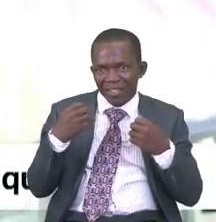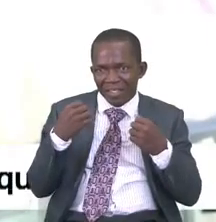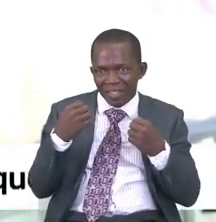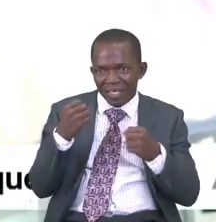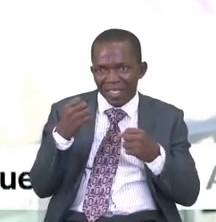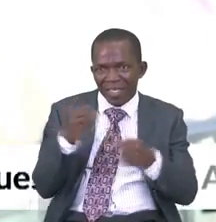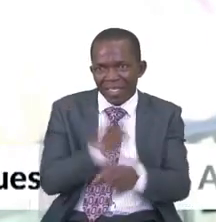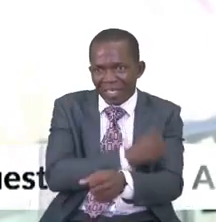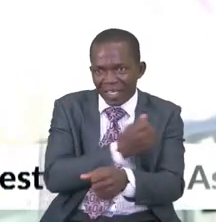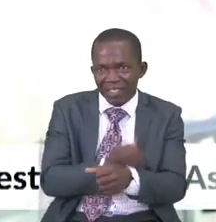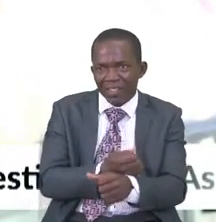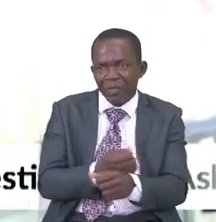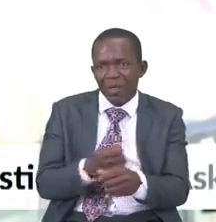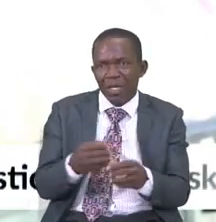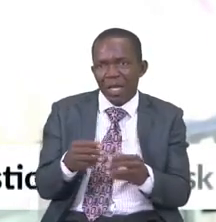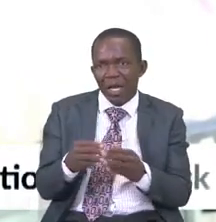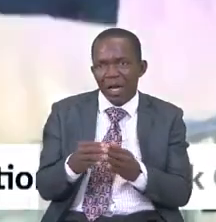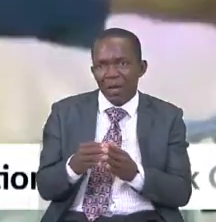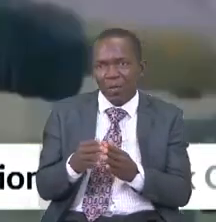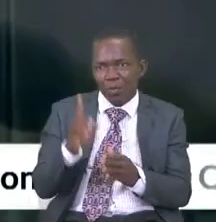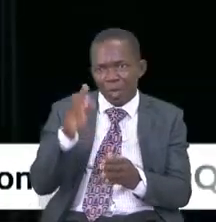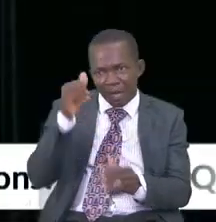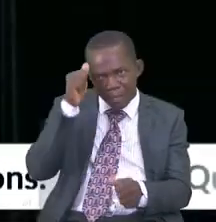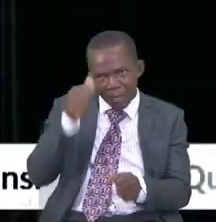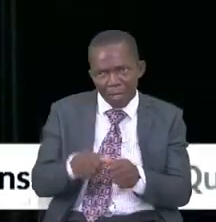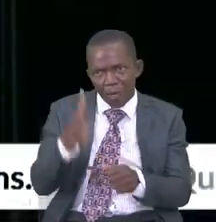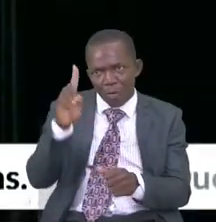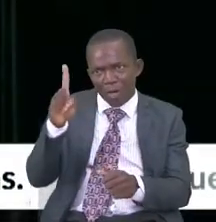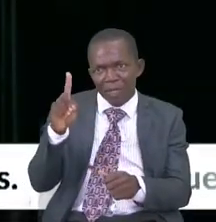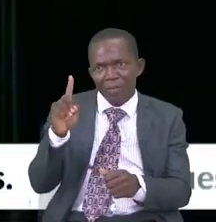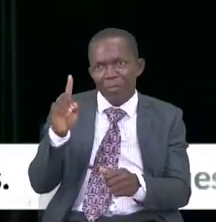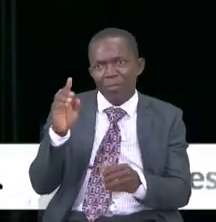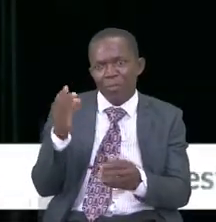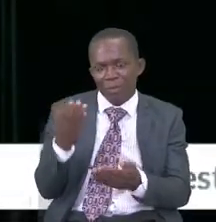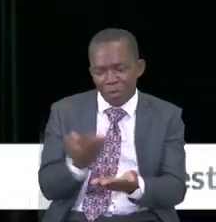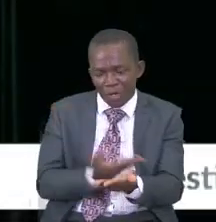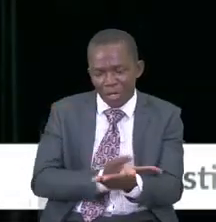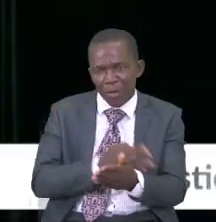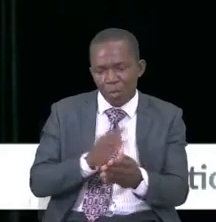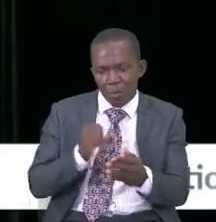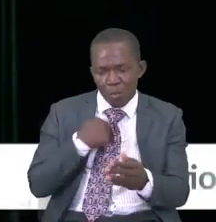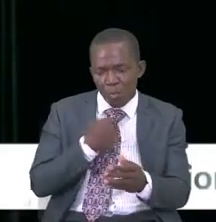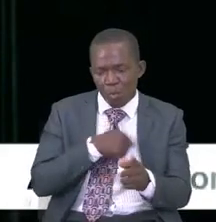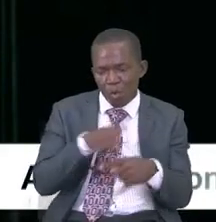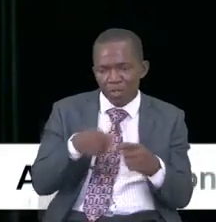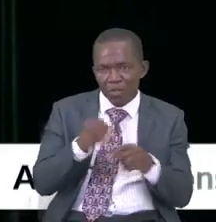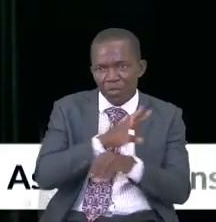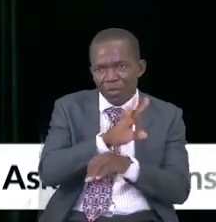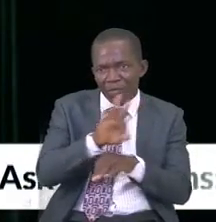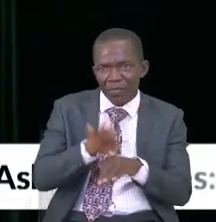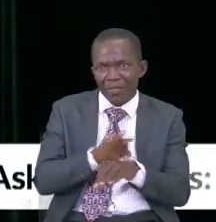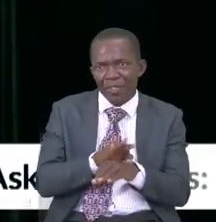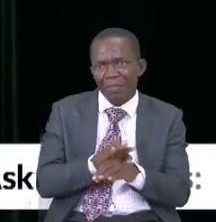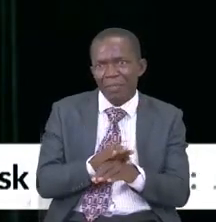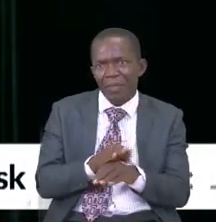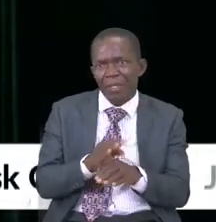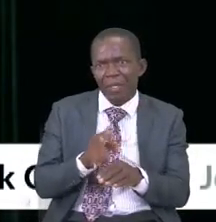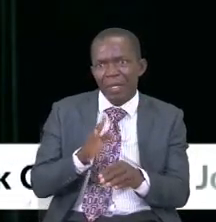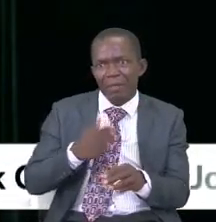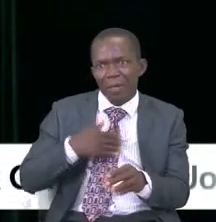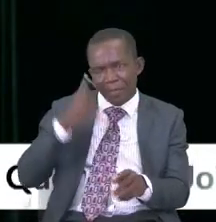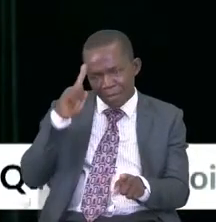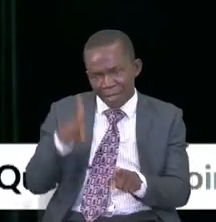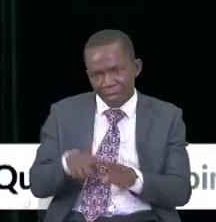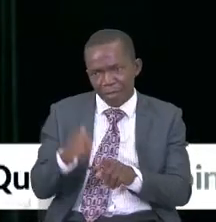one early Saturday morning. We went out to the field, and we're just with him. I was by his left, my brother was by his